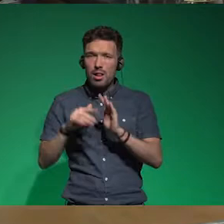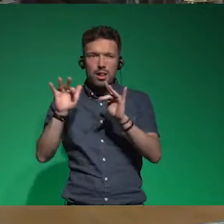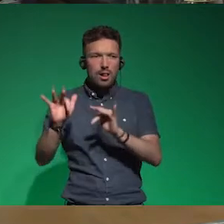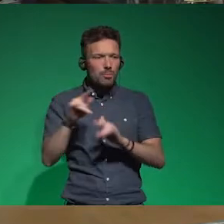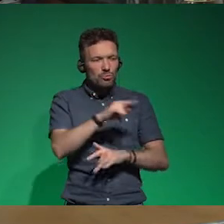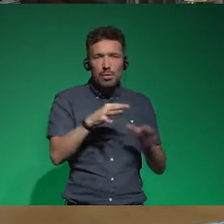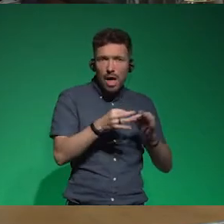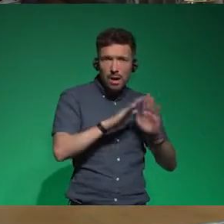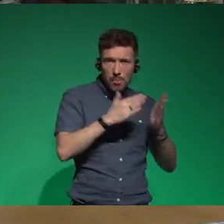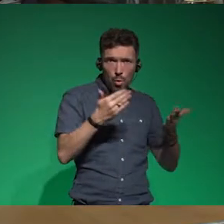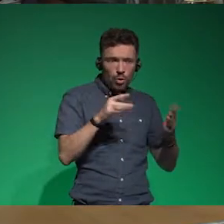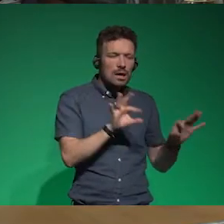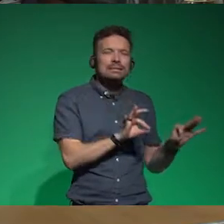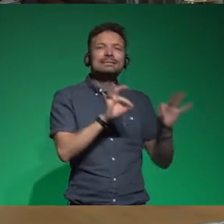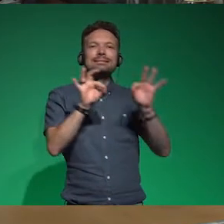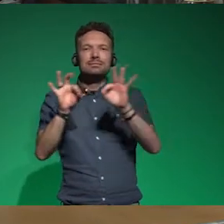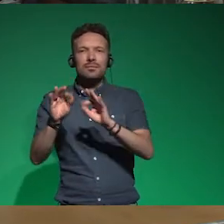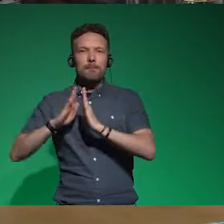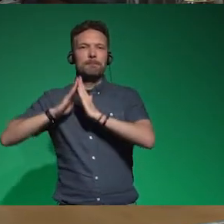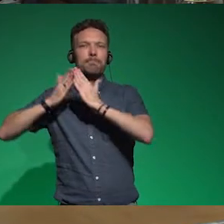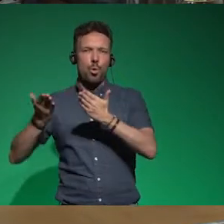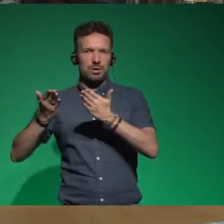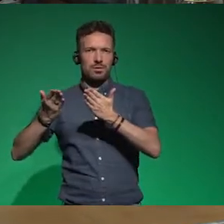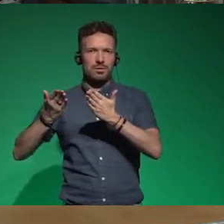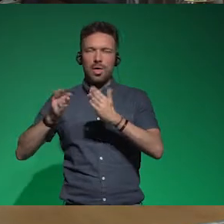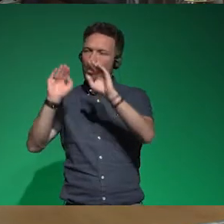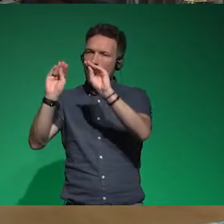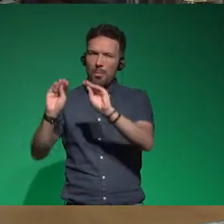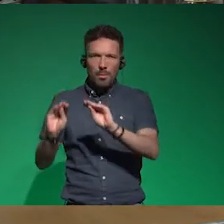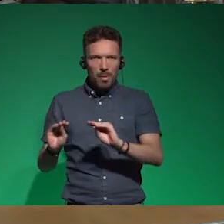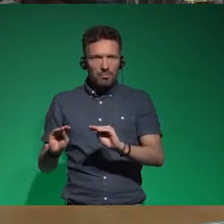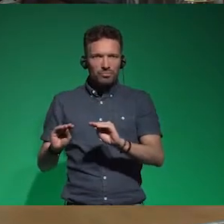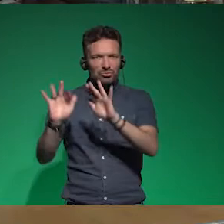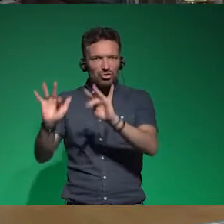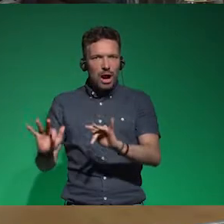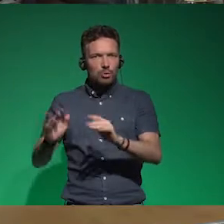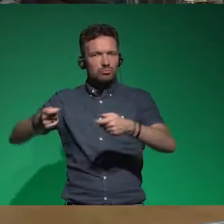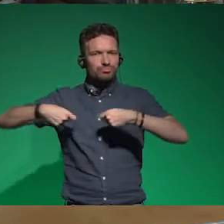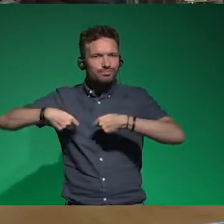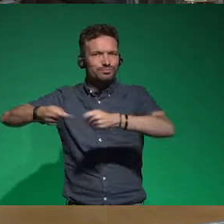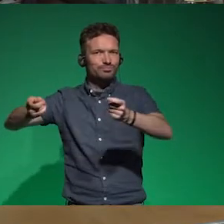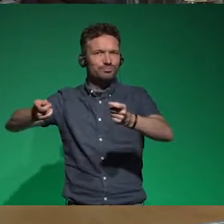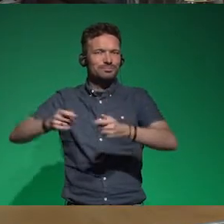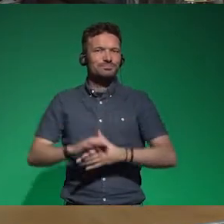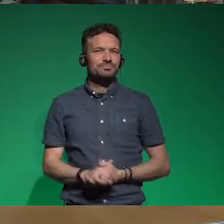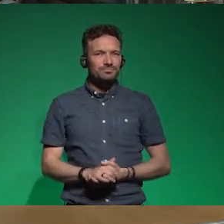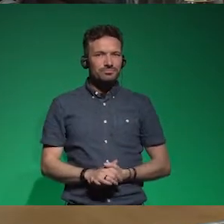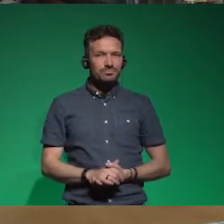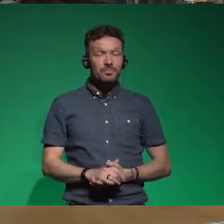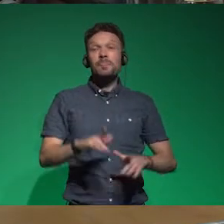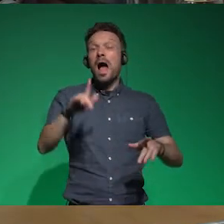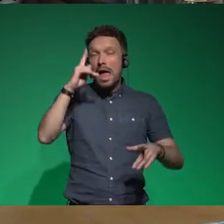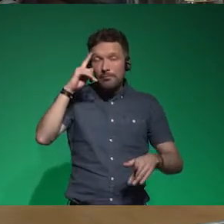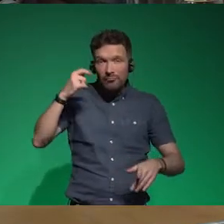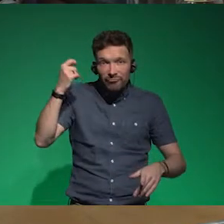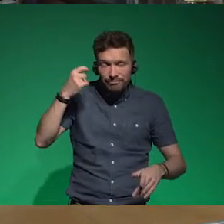Maybe something to mention. So we have recently met and we have already been in exchange and it's been really, really fascinating so far, I think.